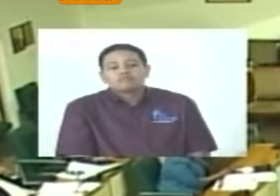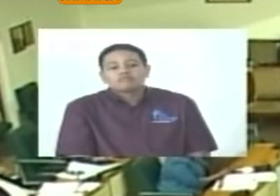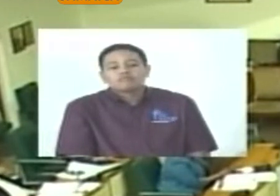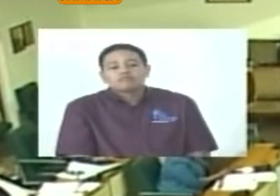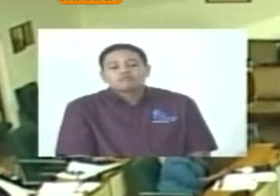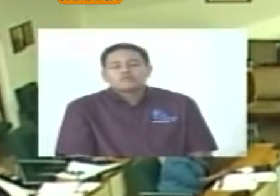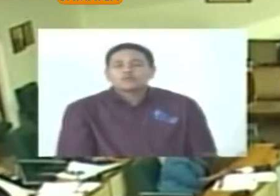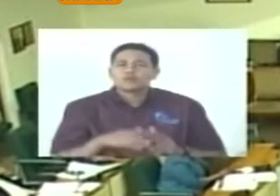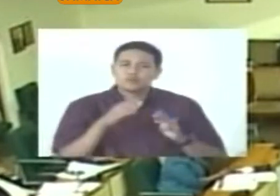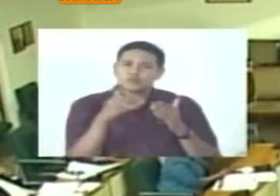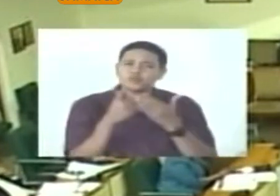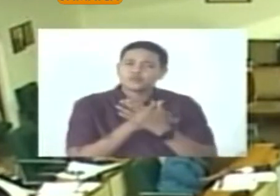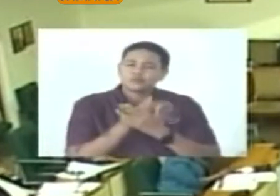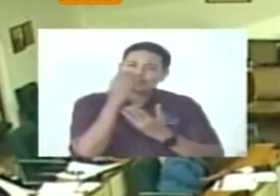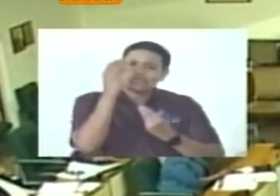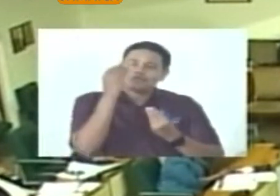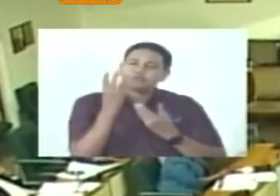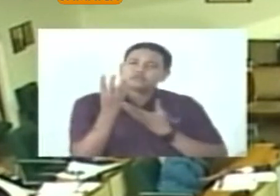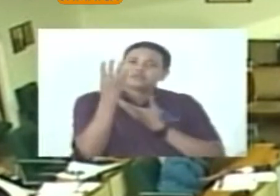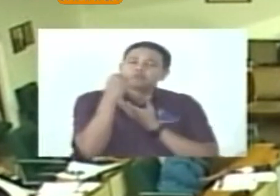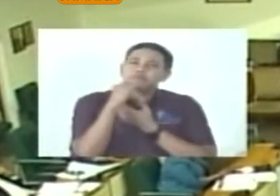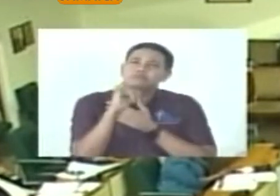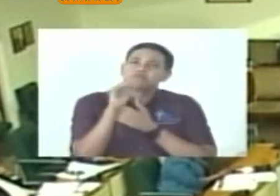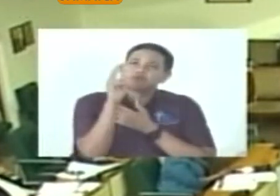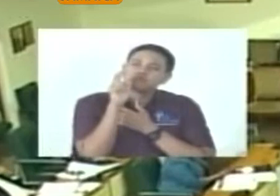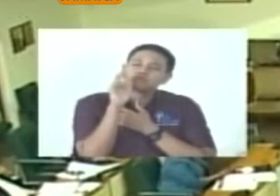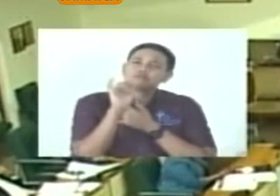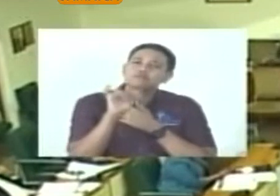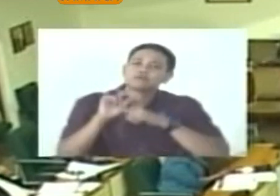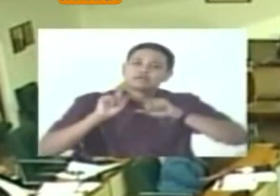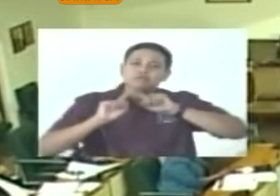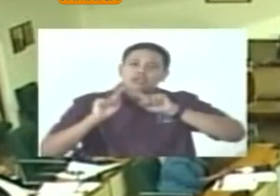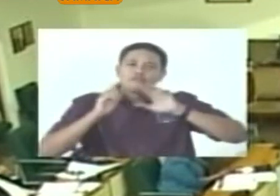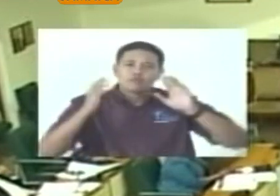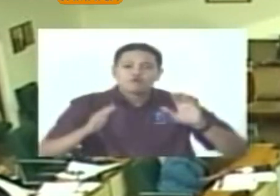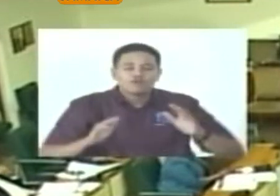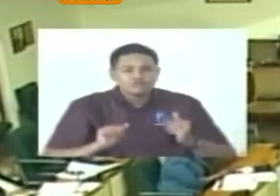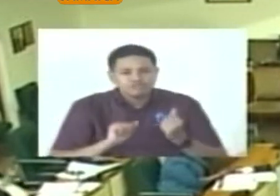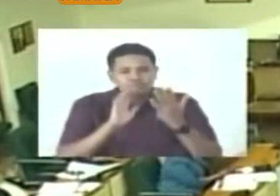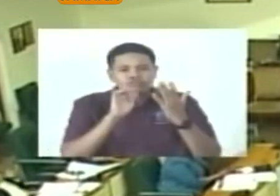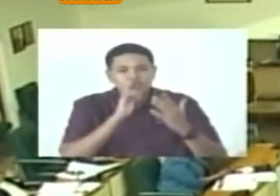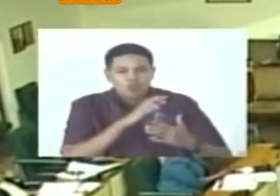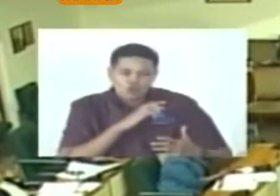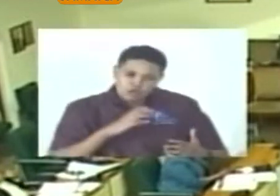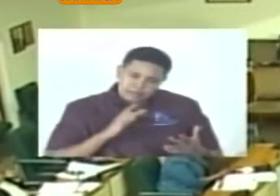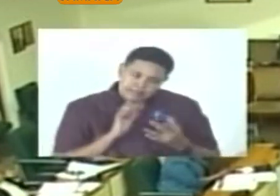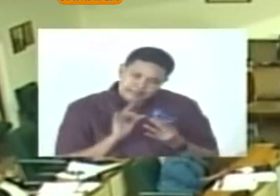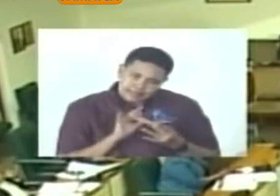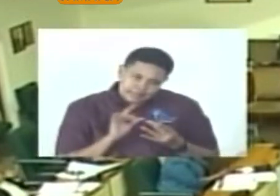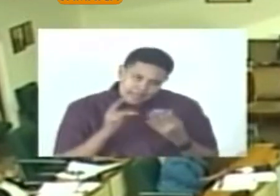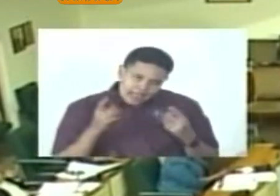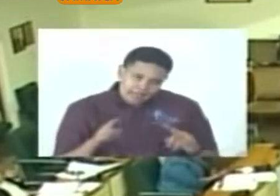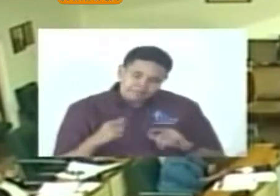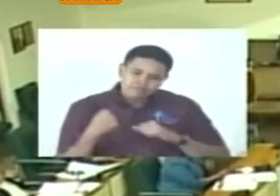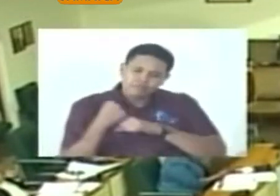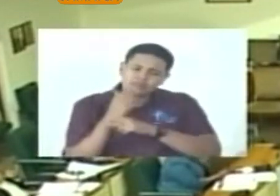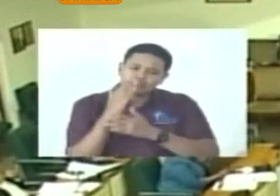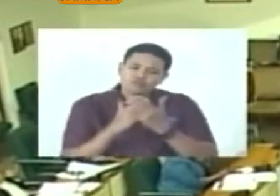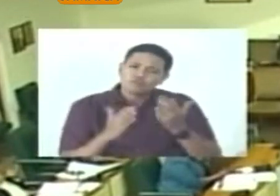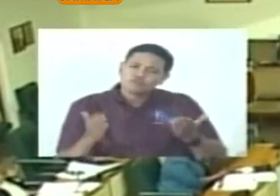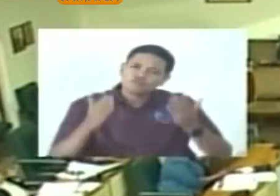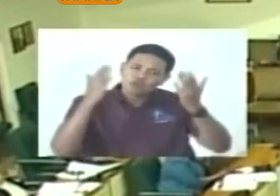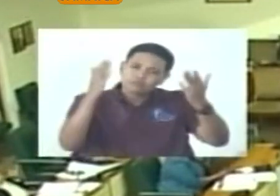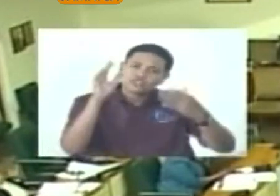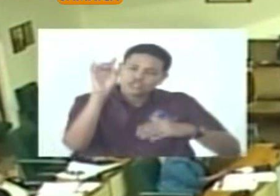I have to say that various persons appeared before the committee and made